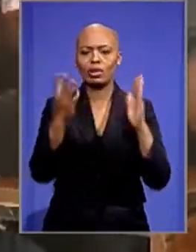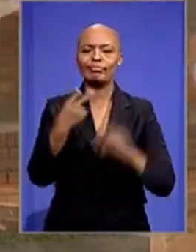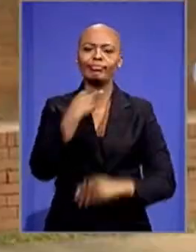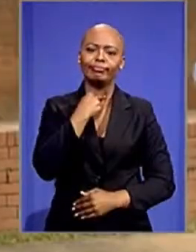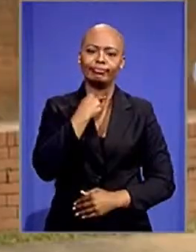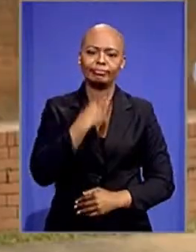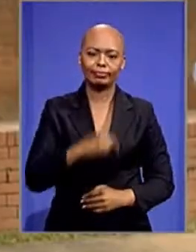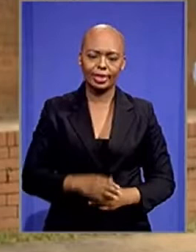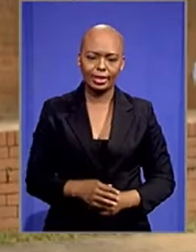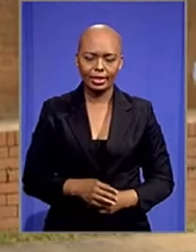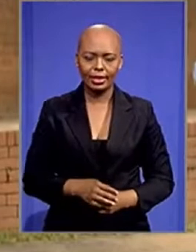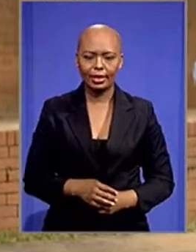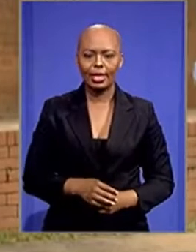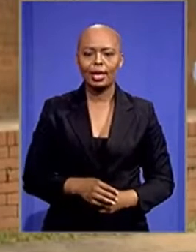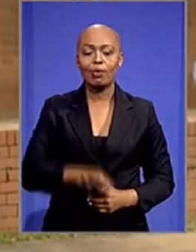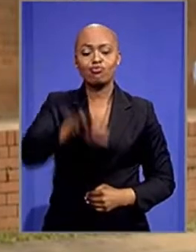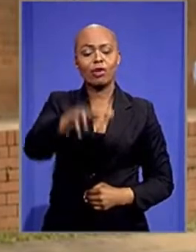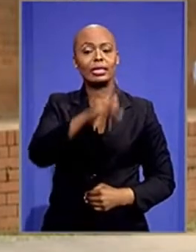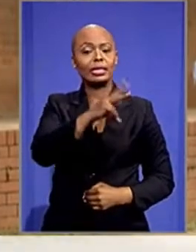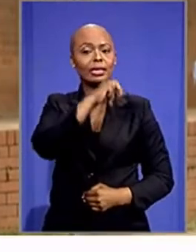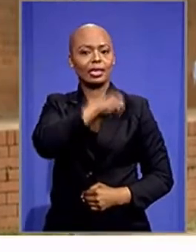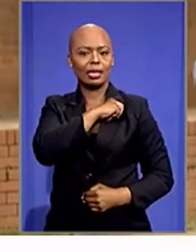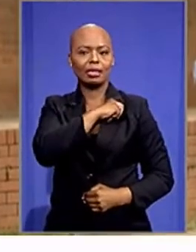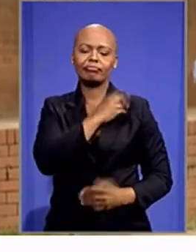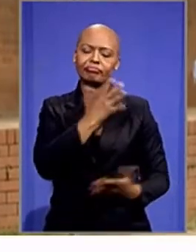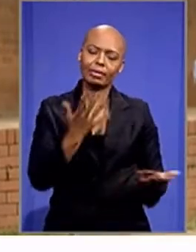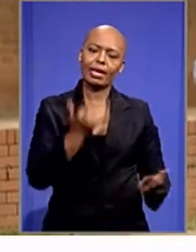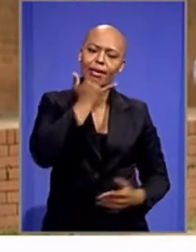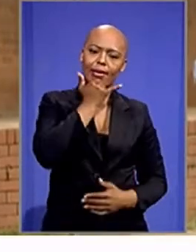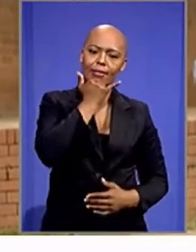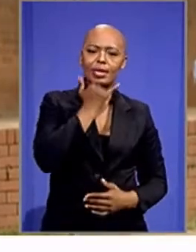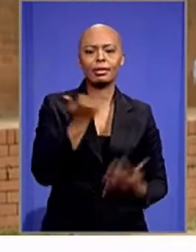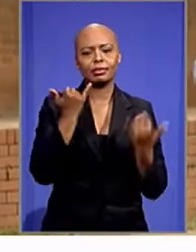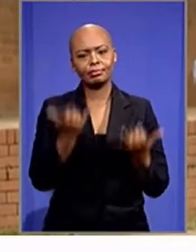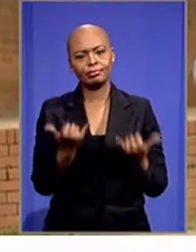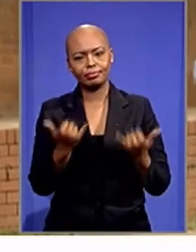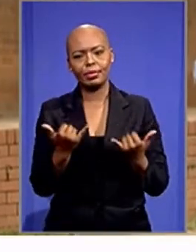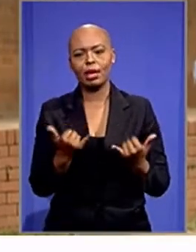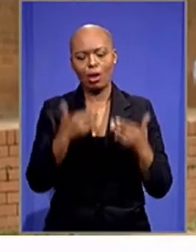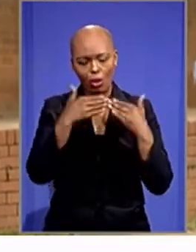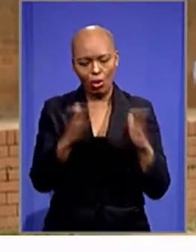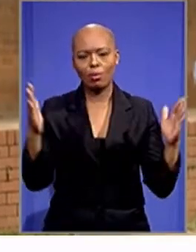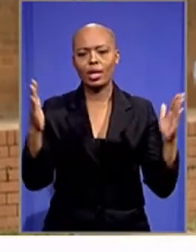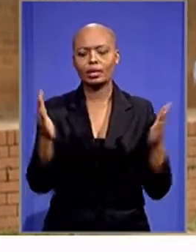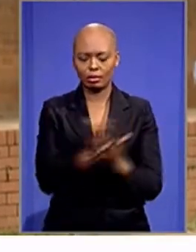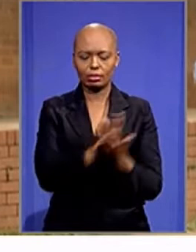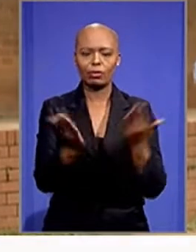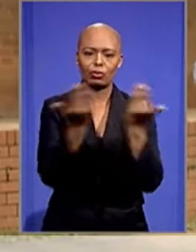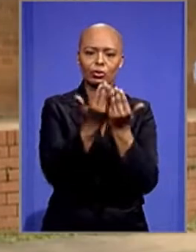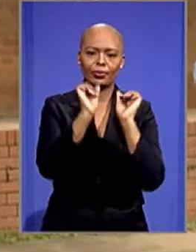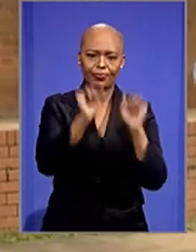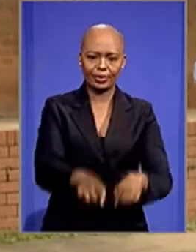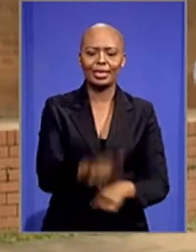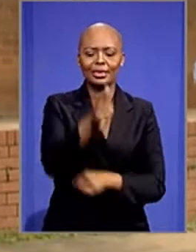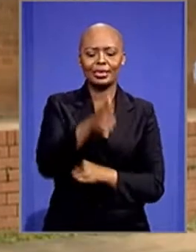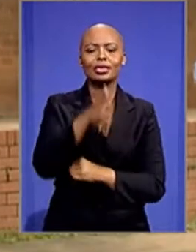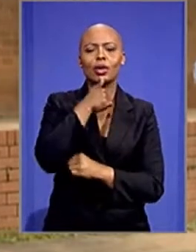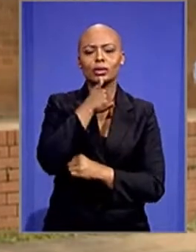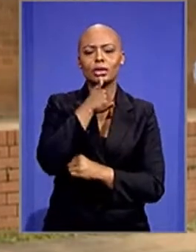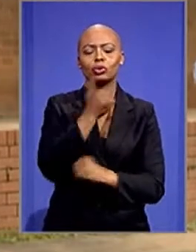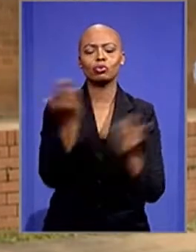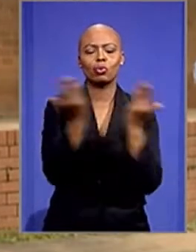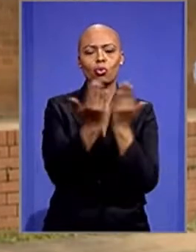So far in the province of KwaZulu-Natal, we are quite happy with the manner in which we reopened our schools. Of 6,000 schools, there are